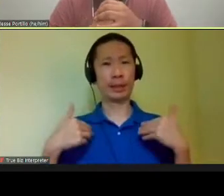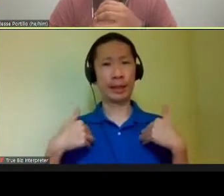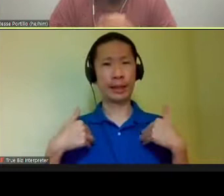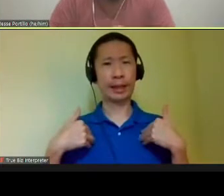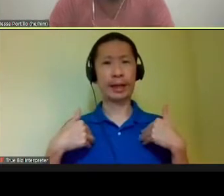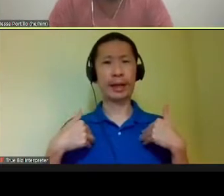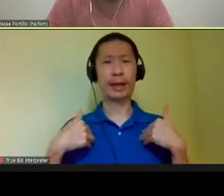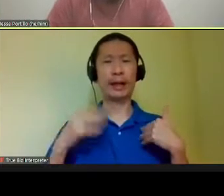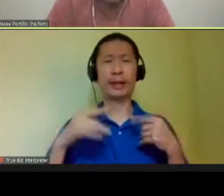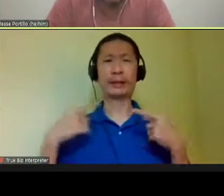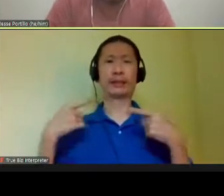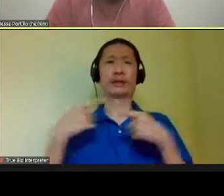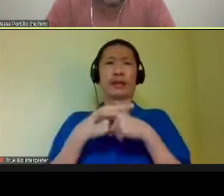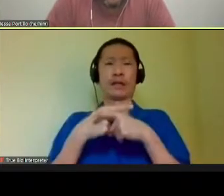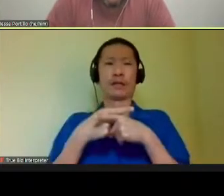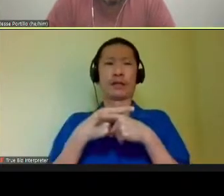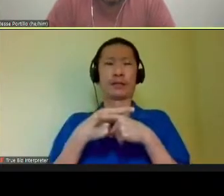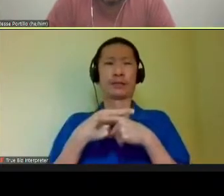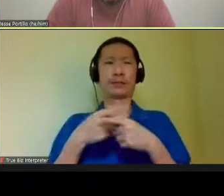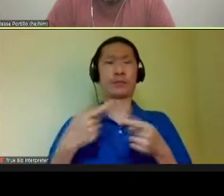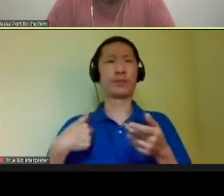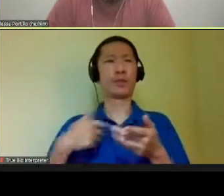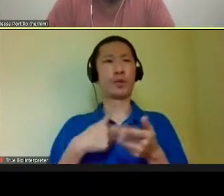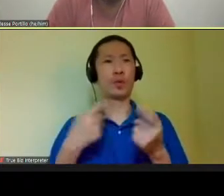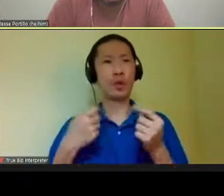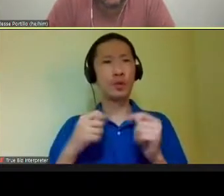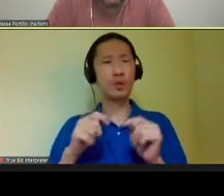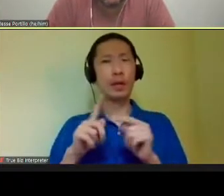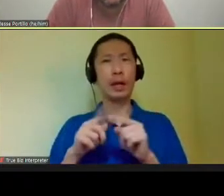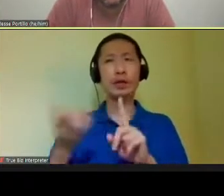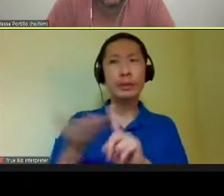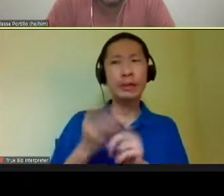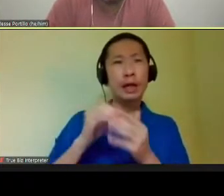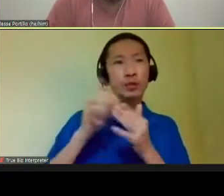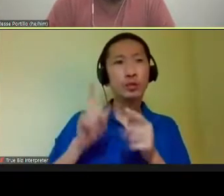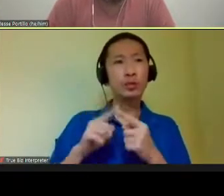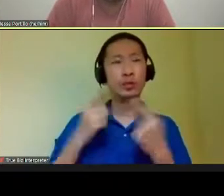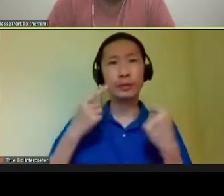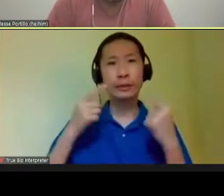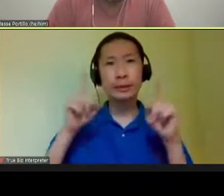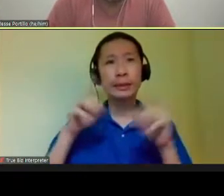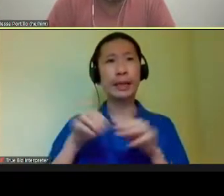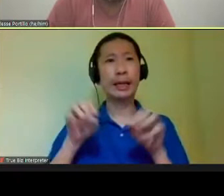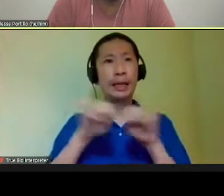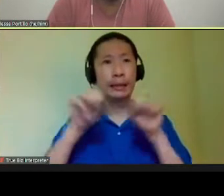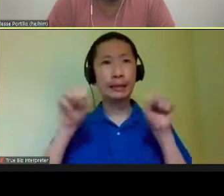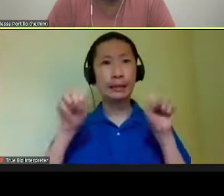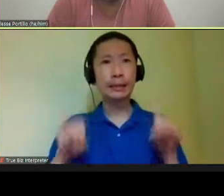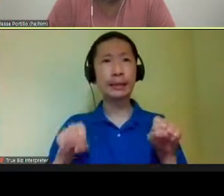this conflict in that we're trying to get students to succeed in a system that is